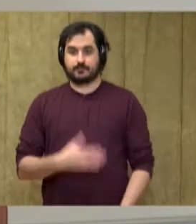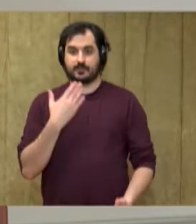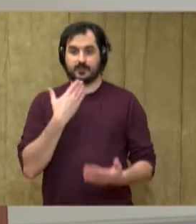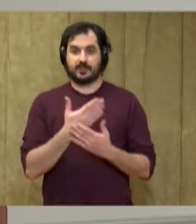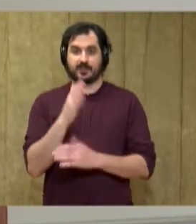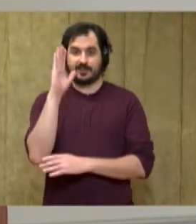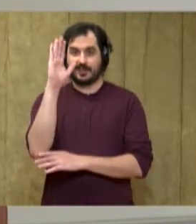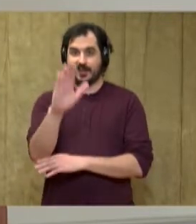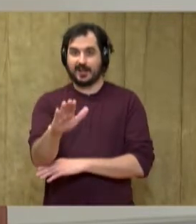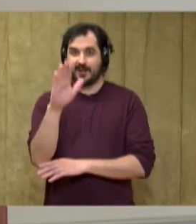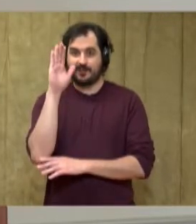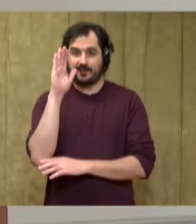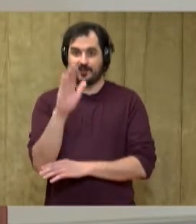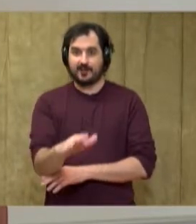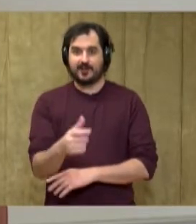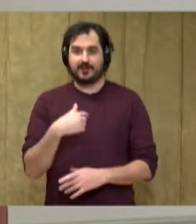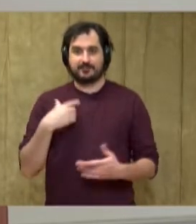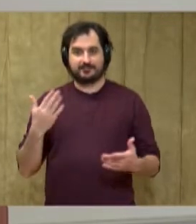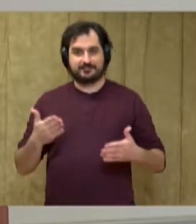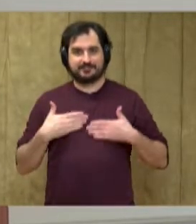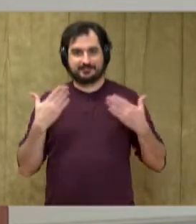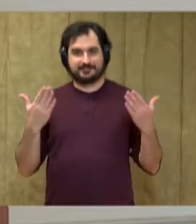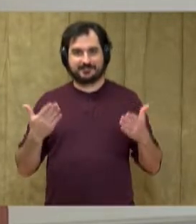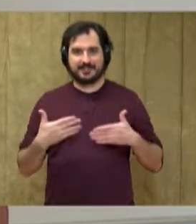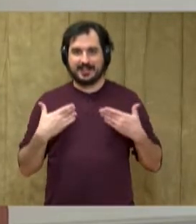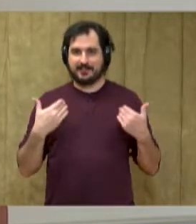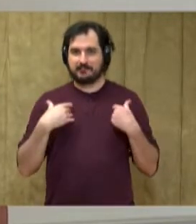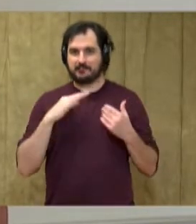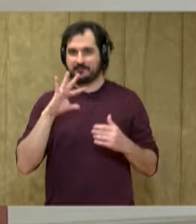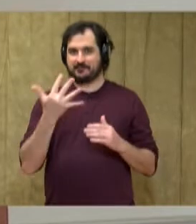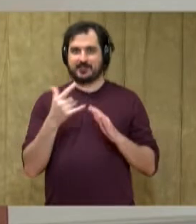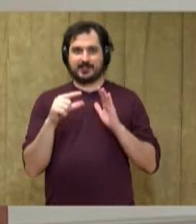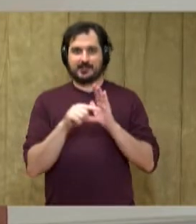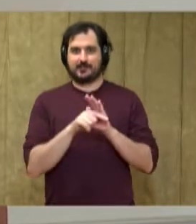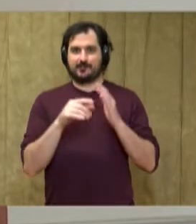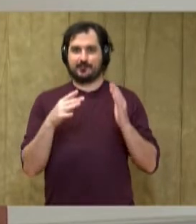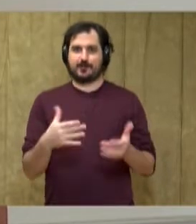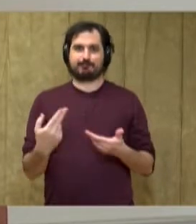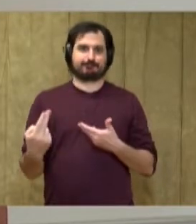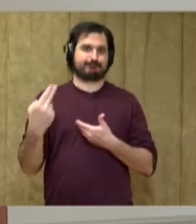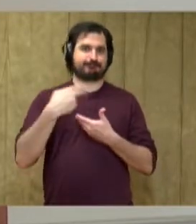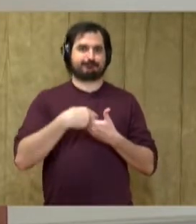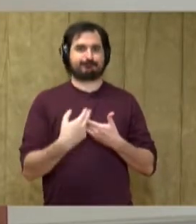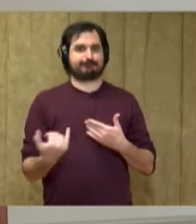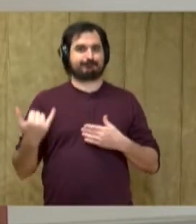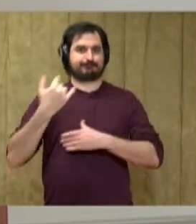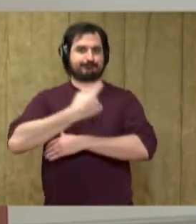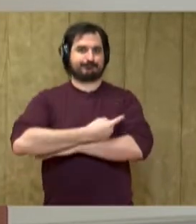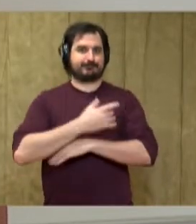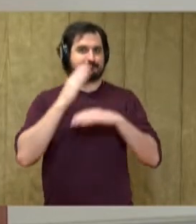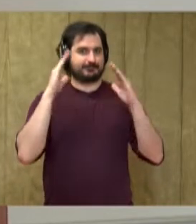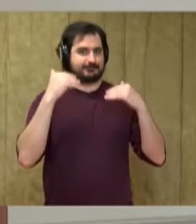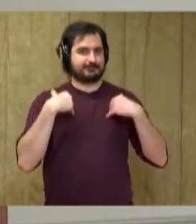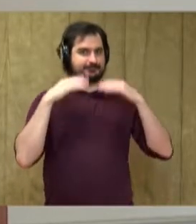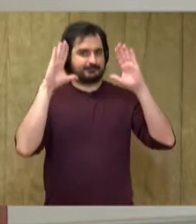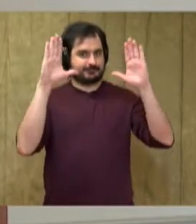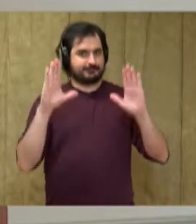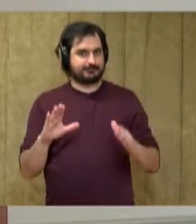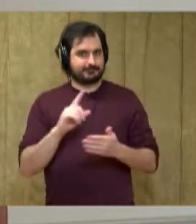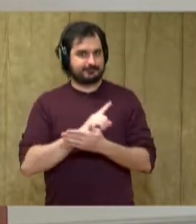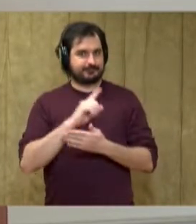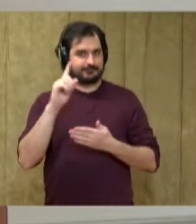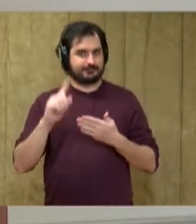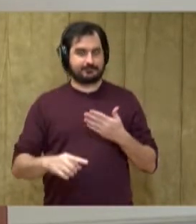Good afternoon. I'm so happy to have all my fifth graders back with us today. I hope you had a wonderful weekend. Let's